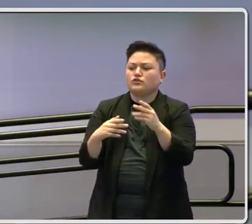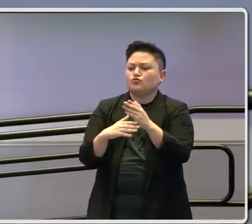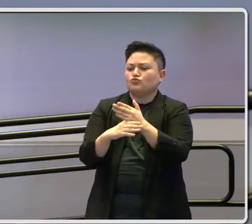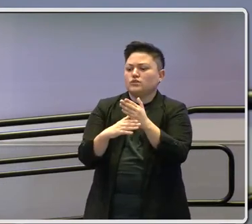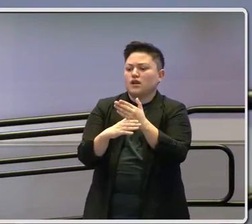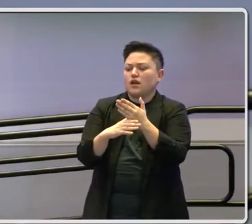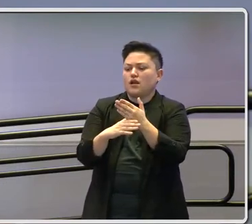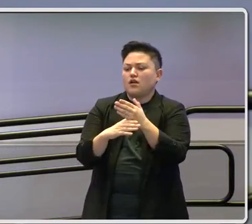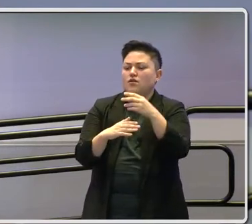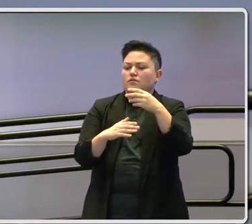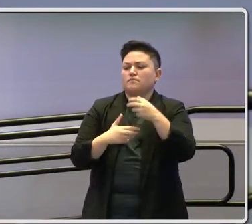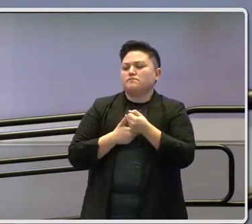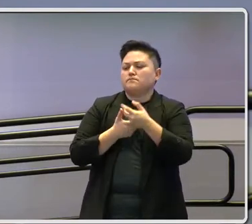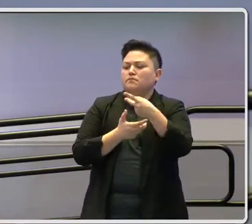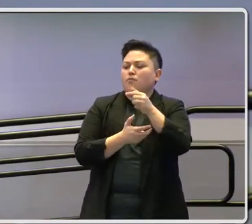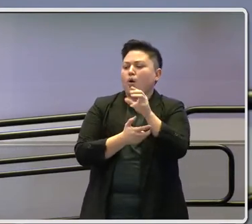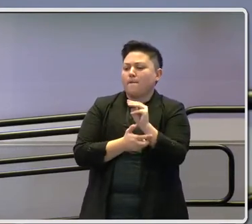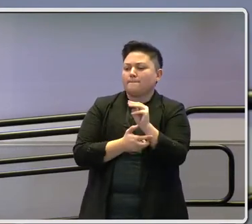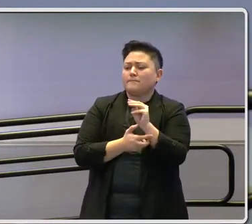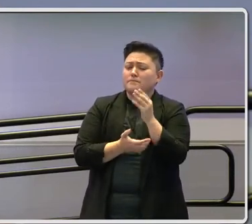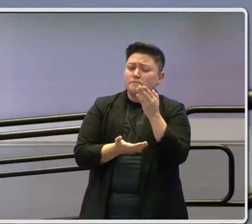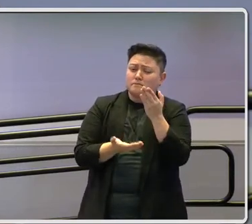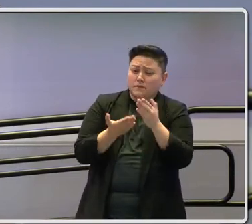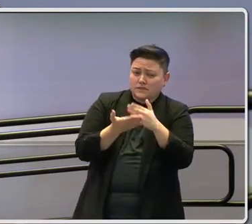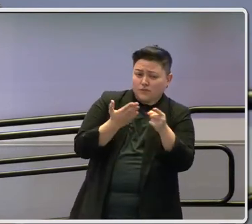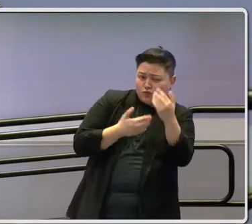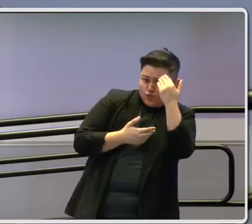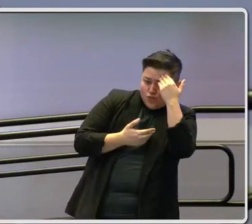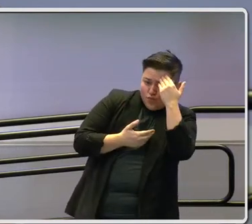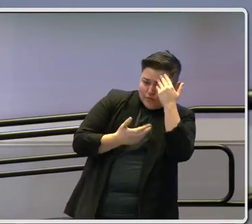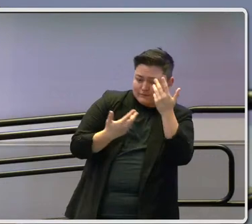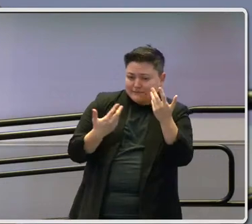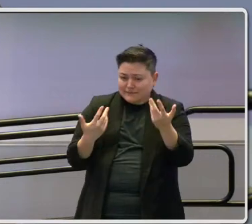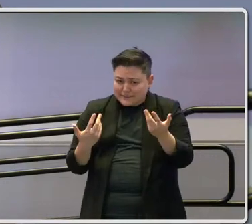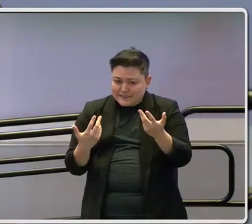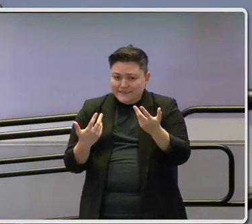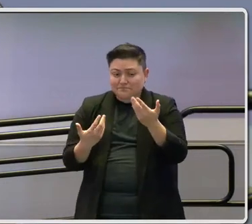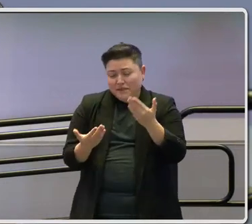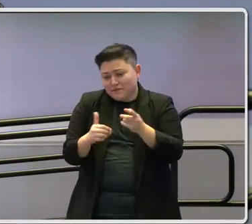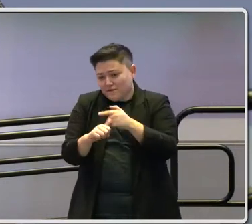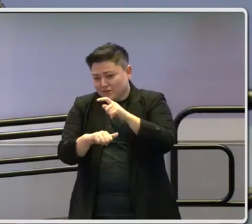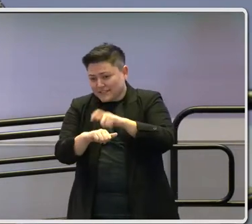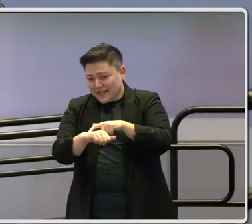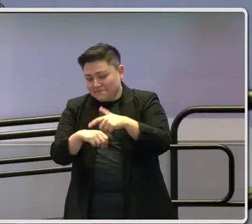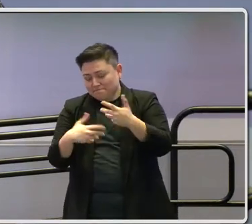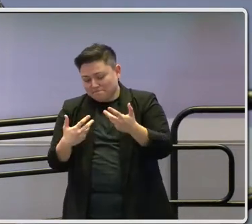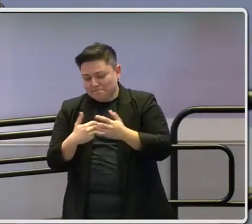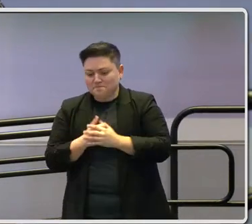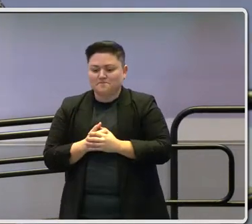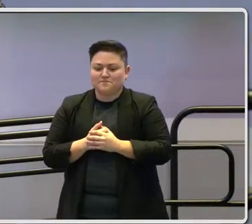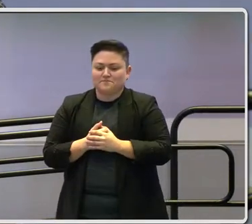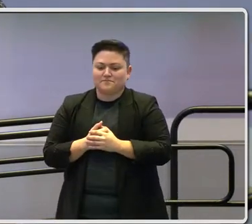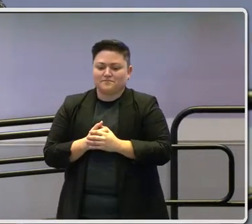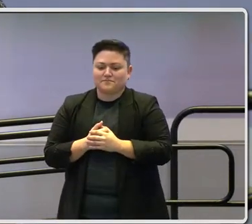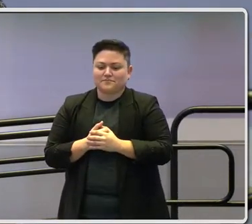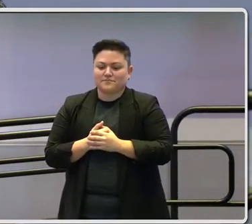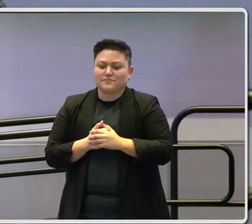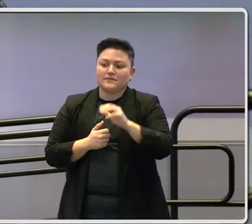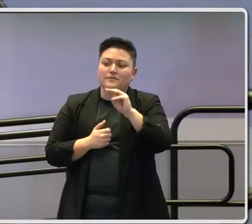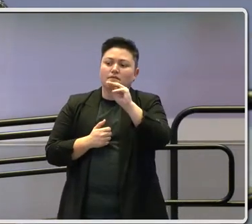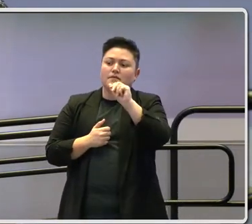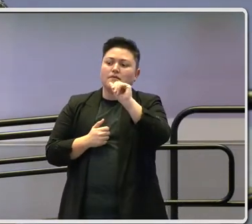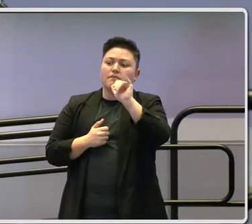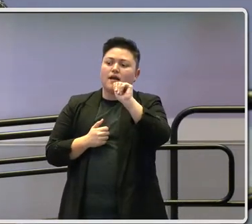a poem that many of you probably know very well. Some of you, this might be new, but Maya